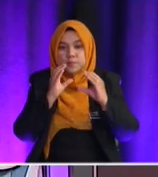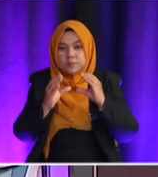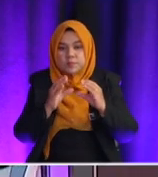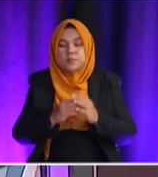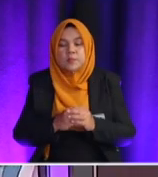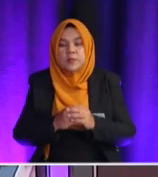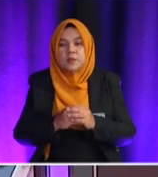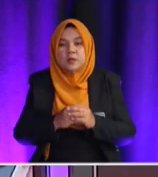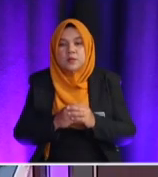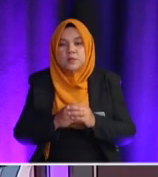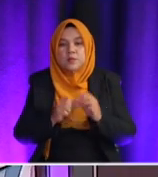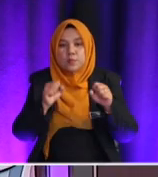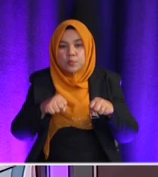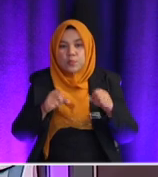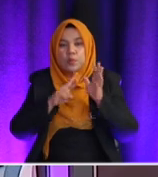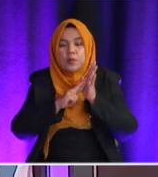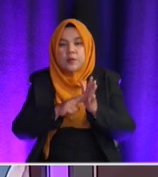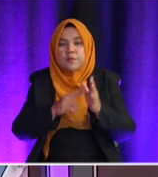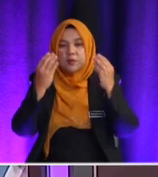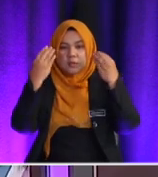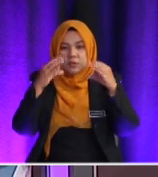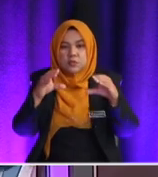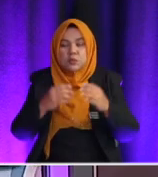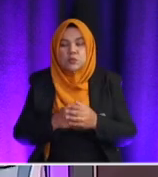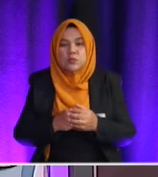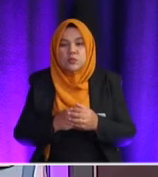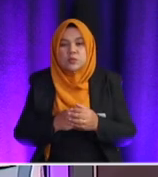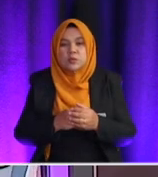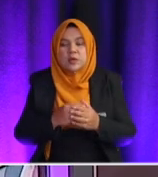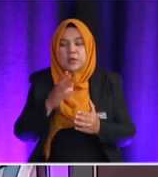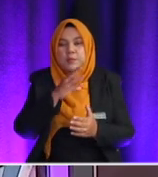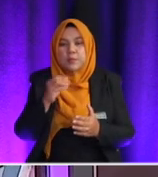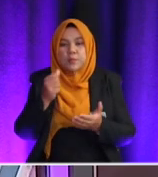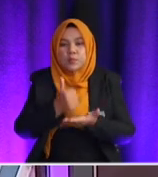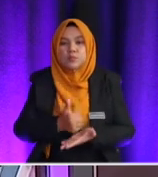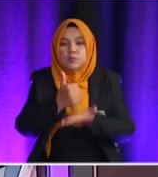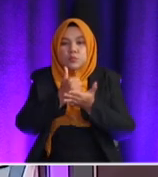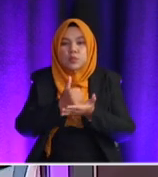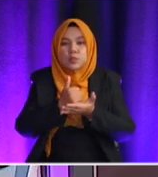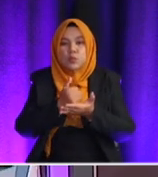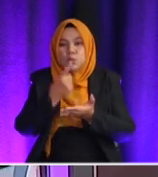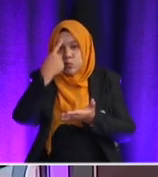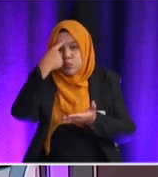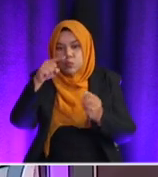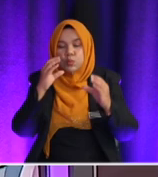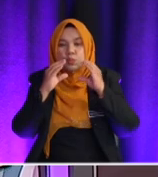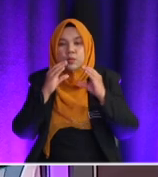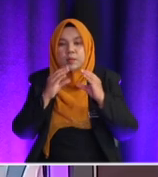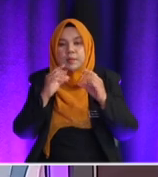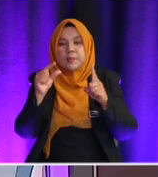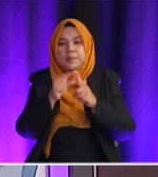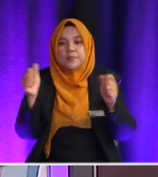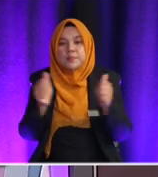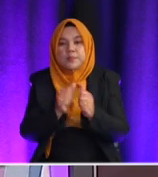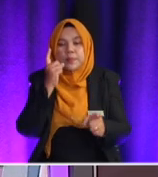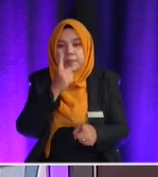word. Maybe you can refer to your teacher and your teacher will help you and guide you to pronounce the word properly. All right.